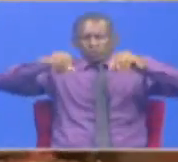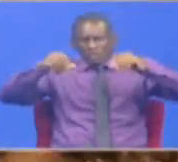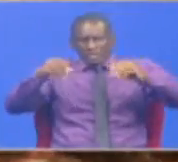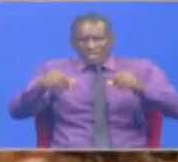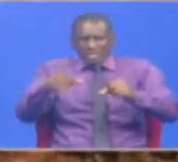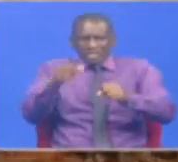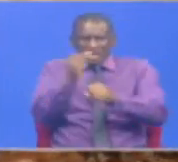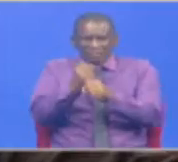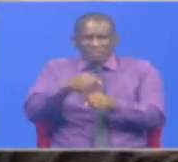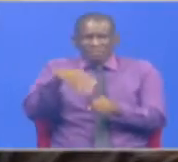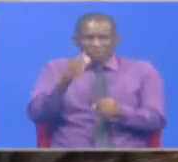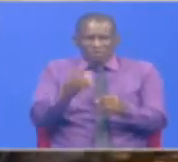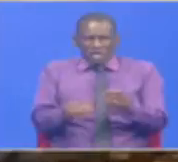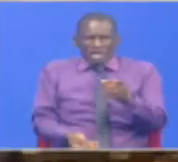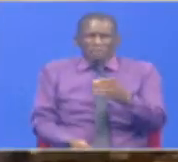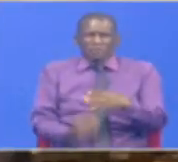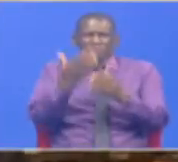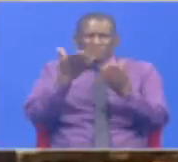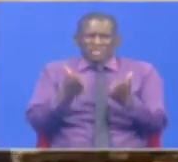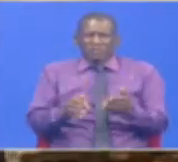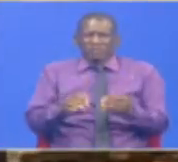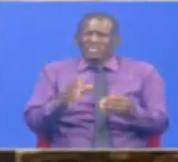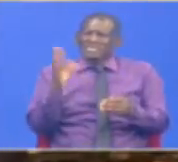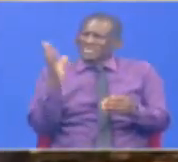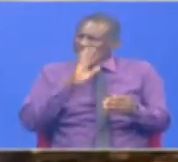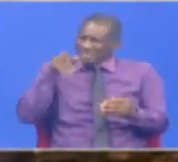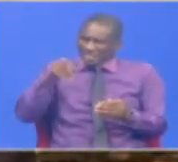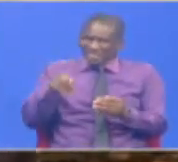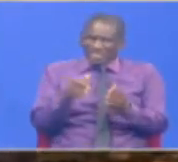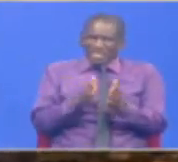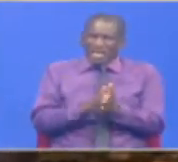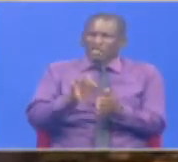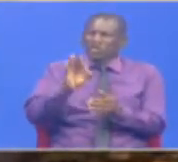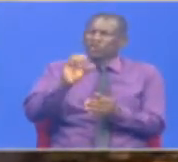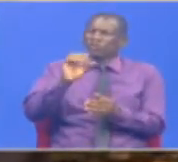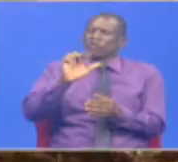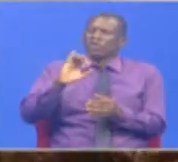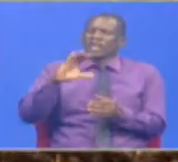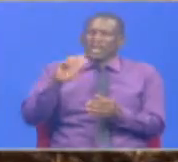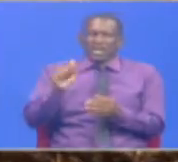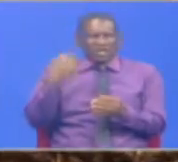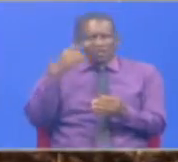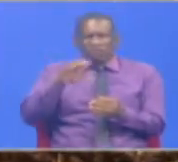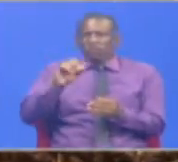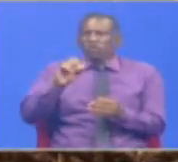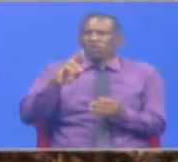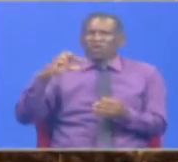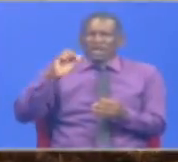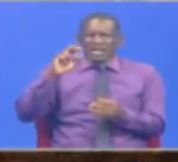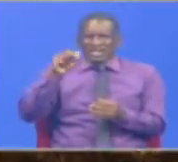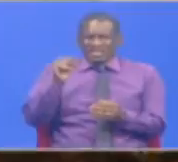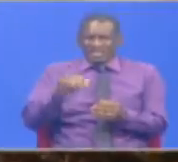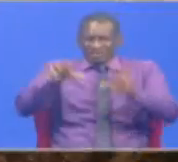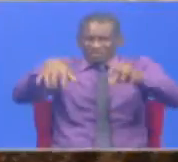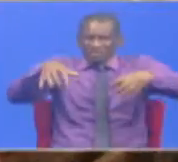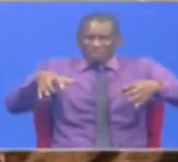on producing now the compost and the foliar for organic farming.